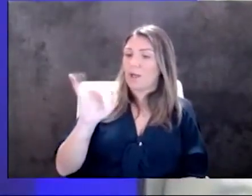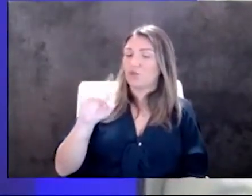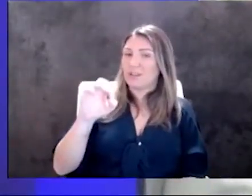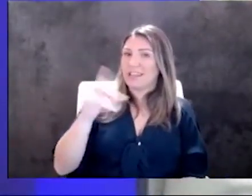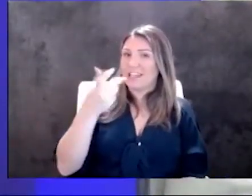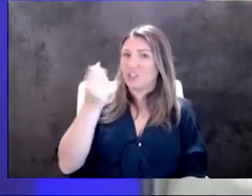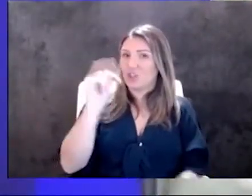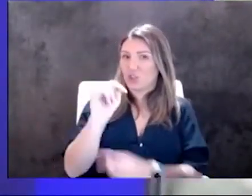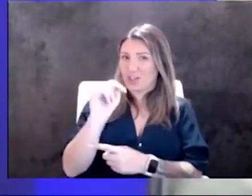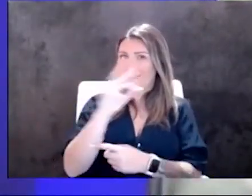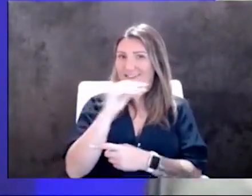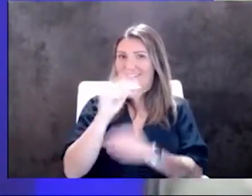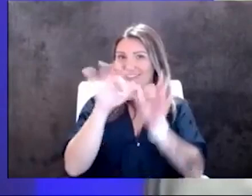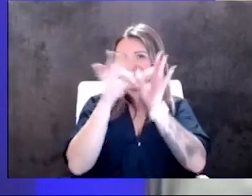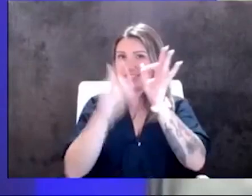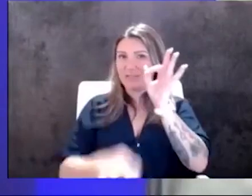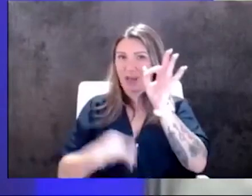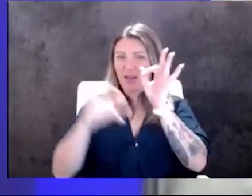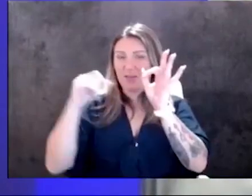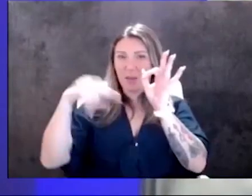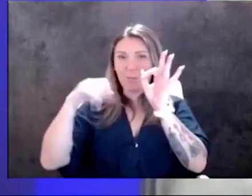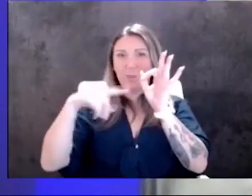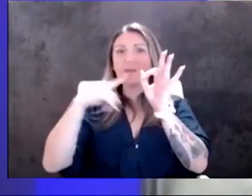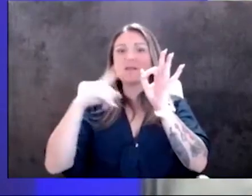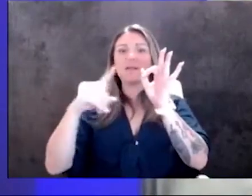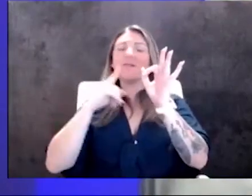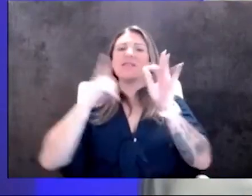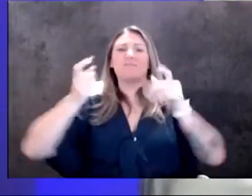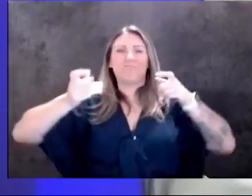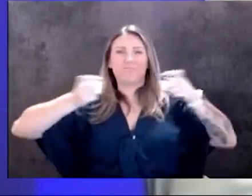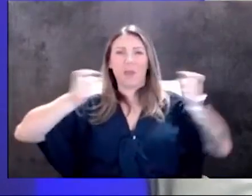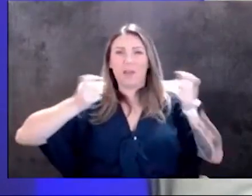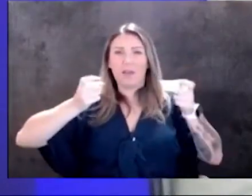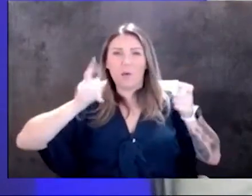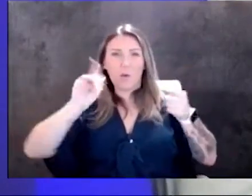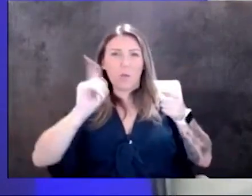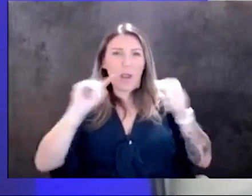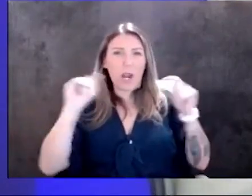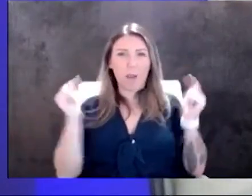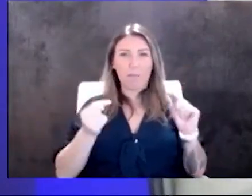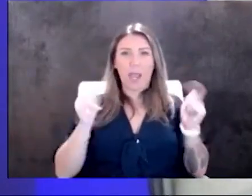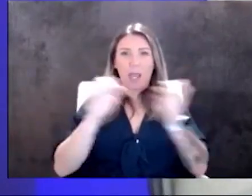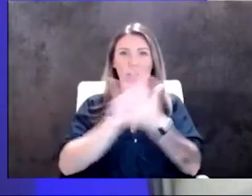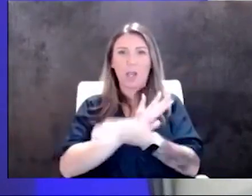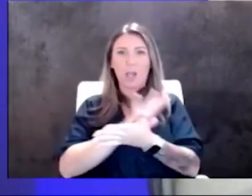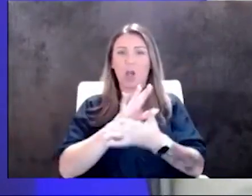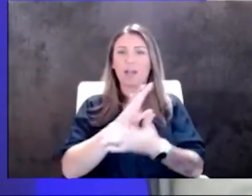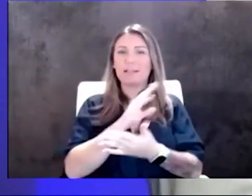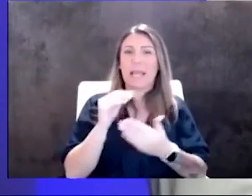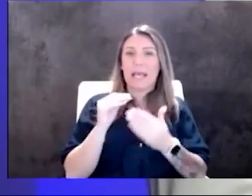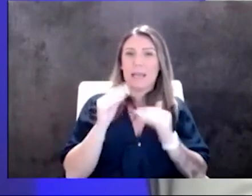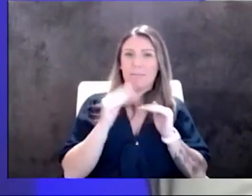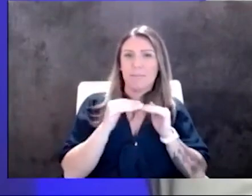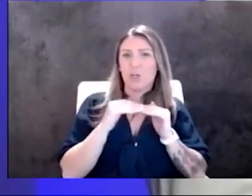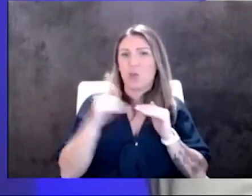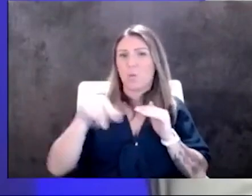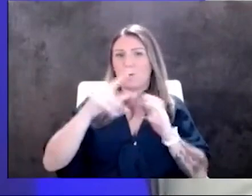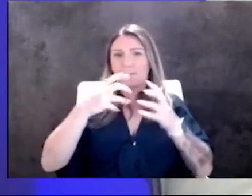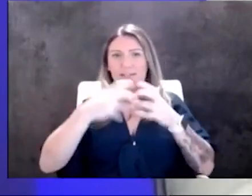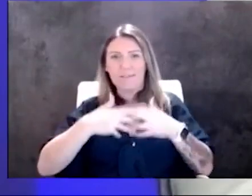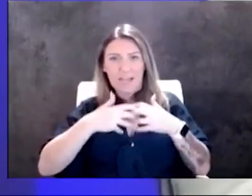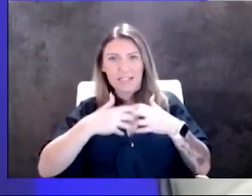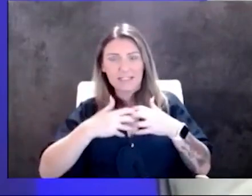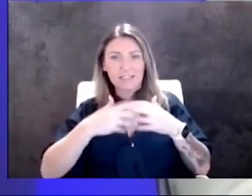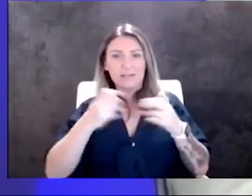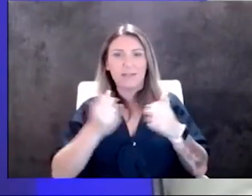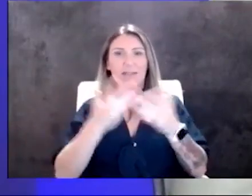being able to kind of, hijack the spinal cord and where those pain pathways are. I think the miniaturization of those devices, a lot of these things now are kind